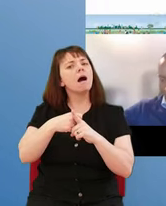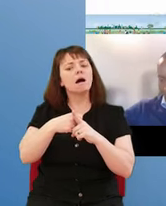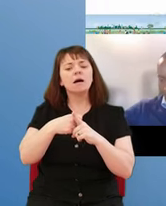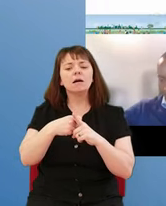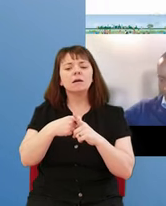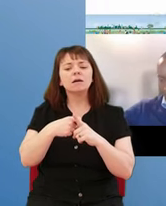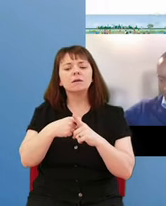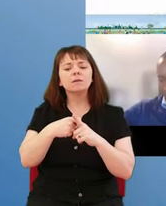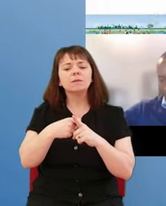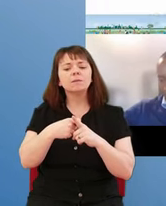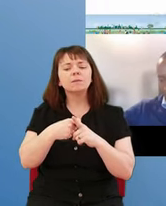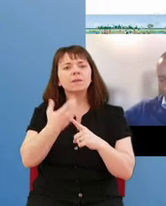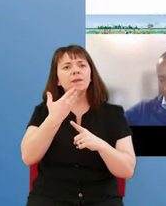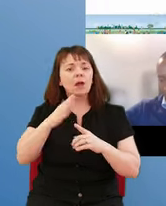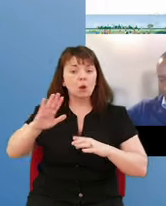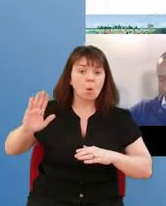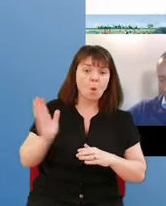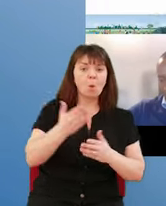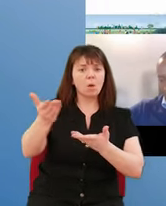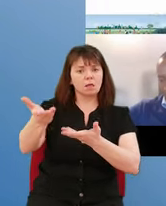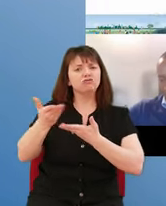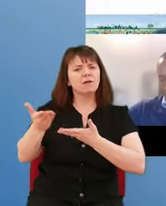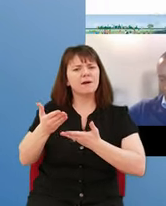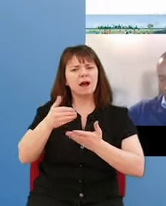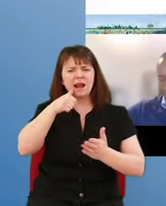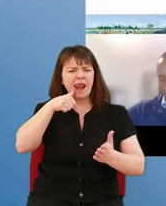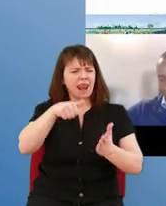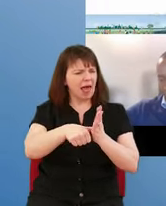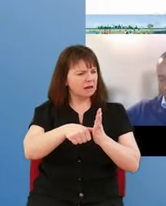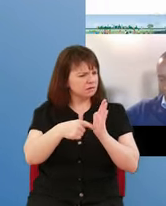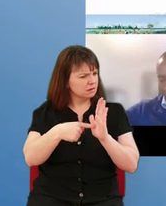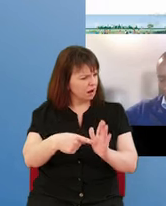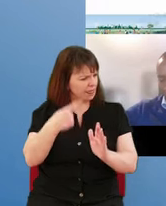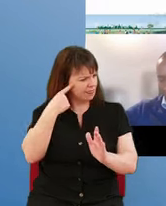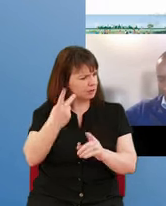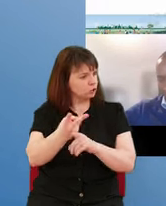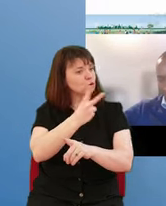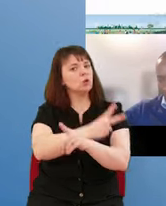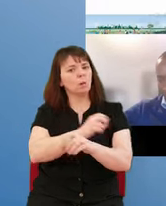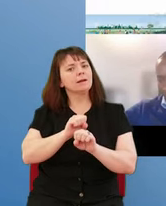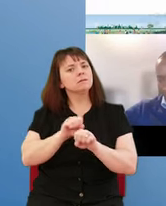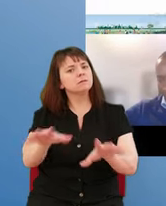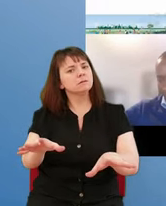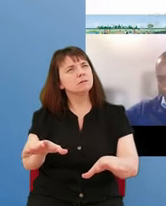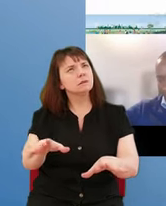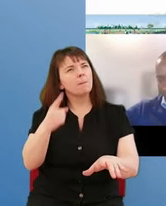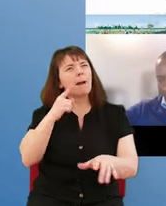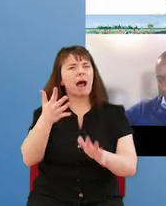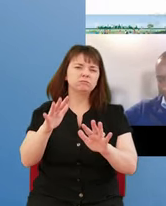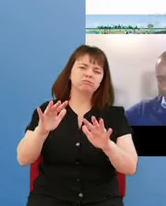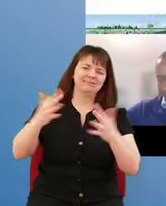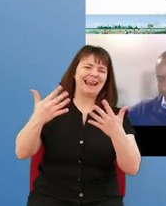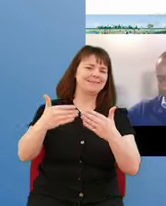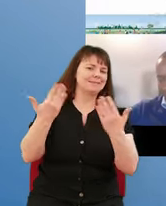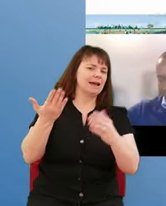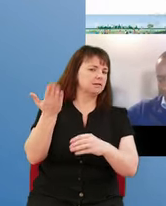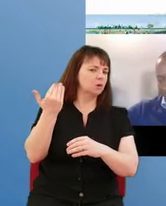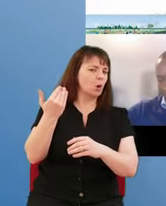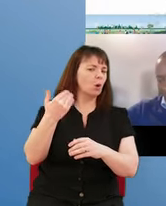not at least a week, 10 days ago. Yeah. So they are all aware of it, and we've had communications with some of them since